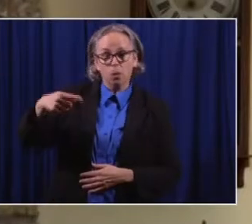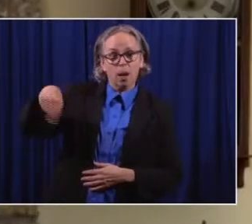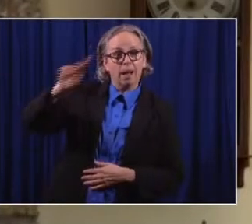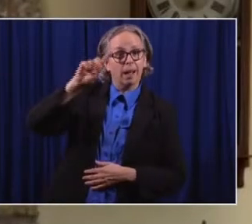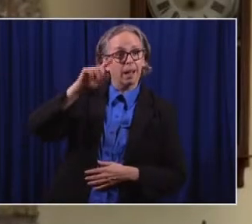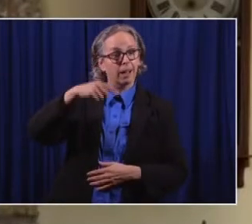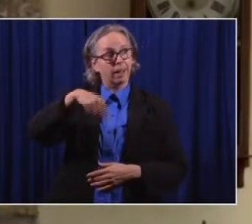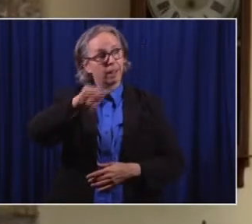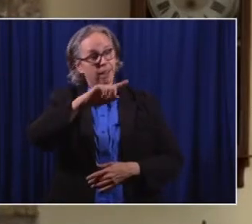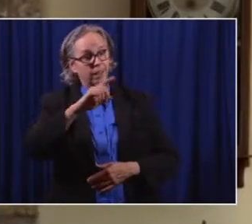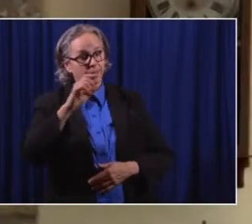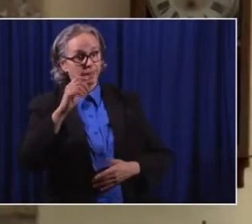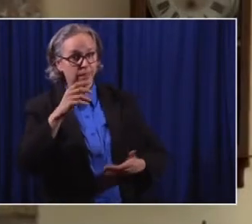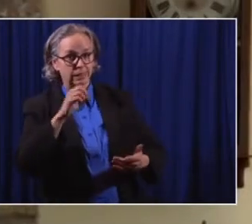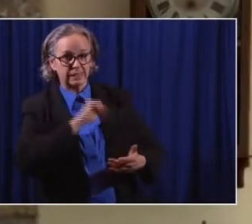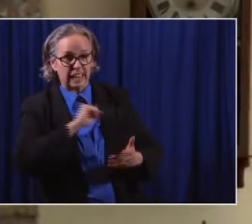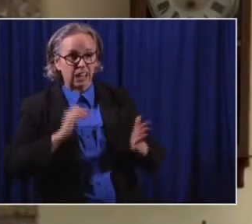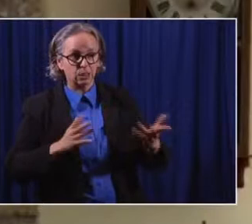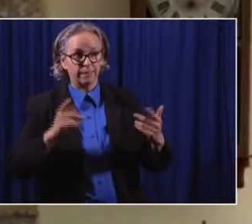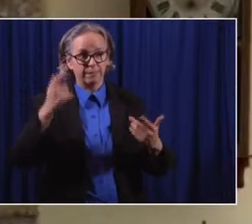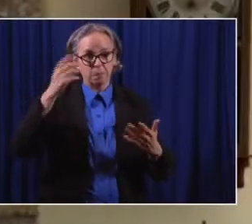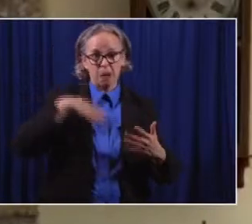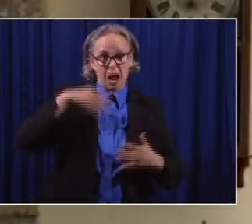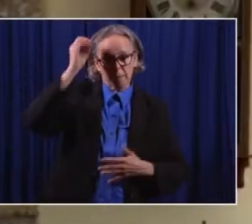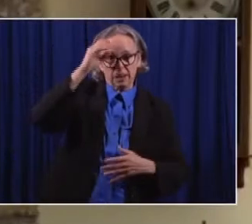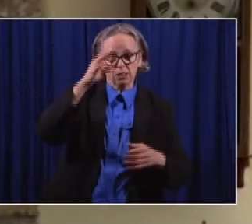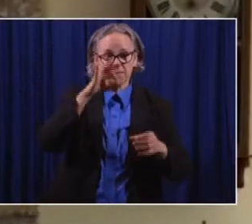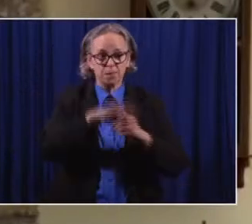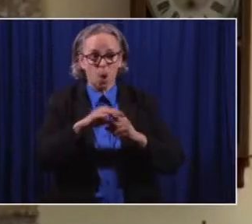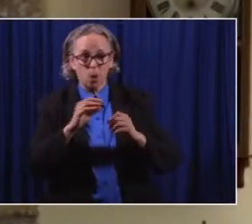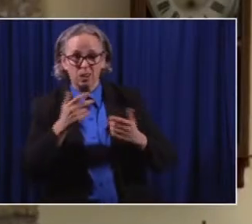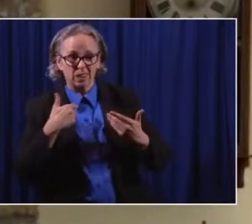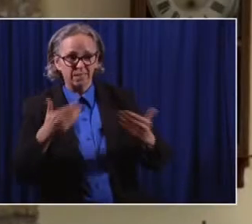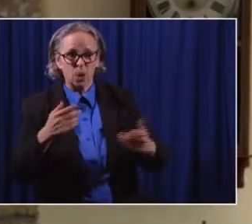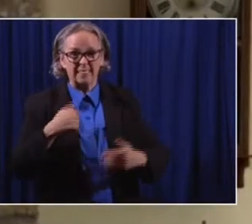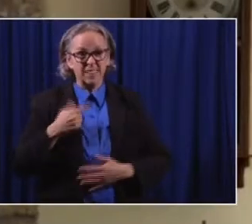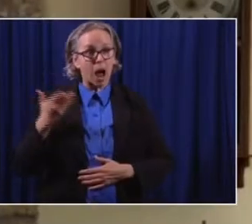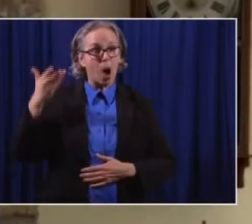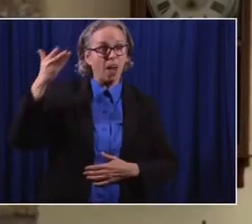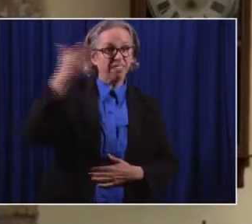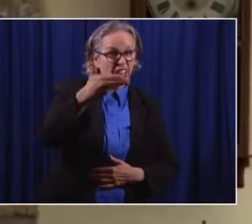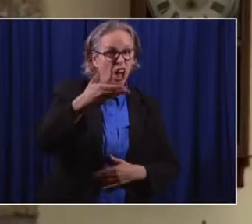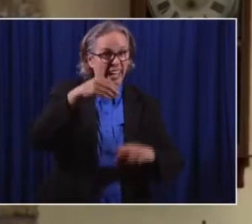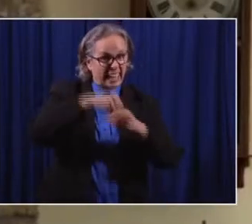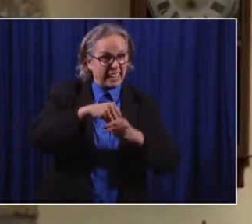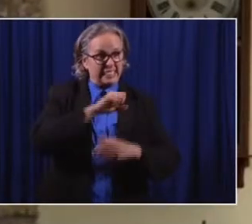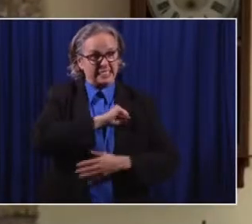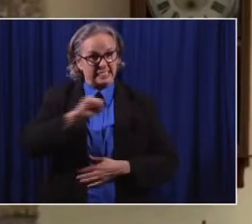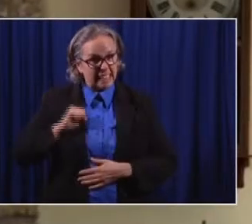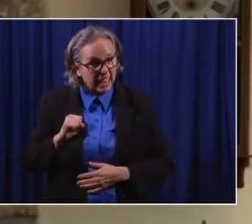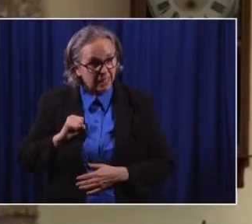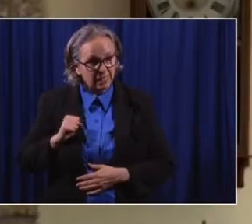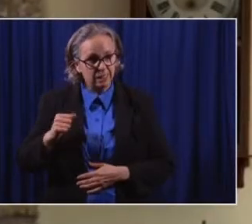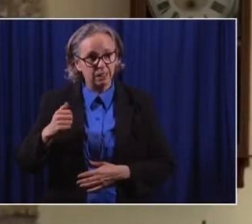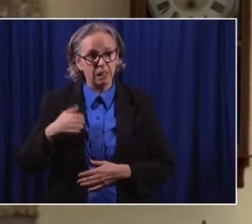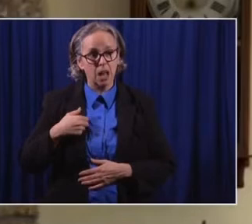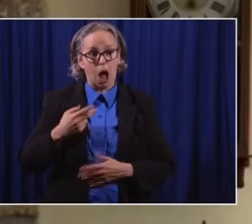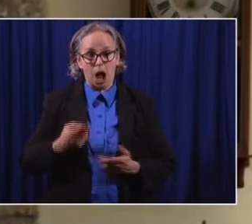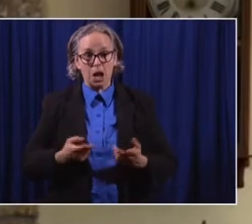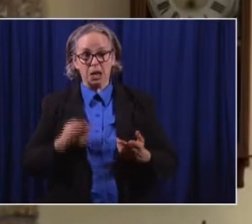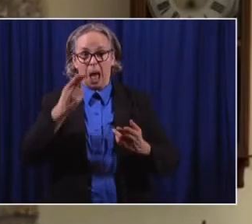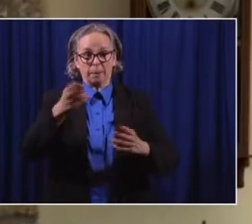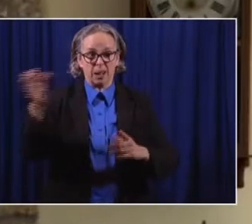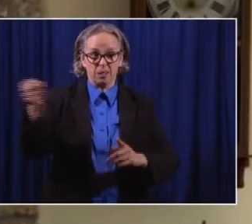if I was in the Senate, I would, when that nomination came up and when it had been into the Judiciary